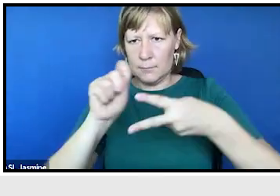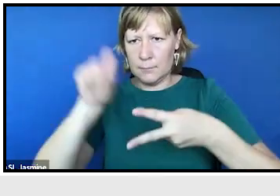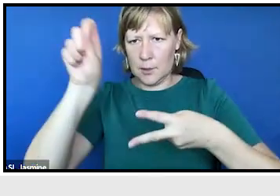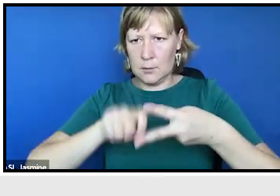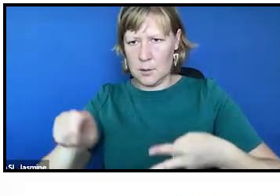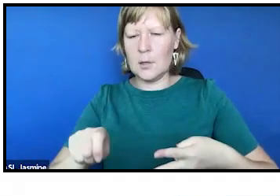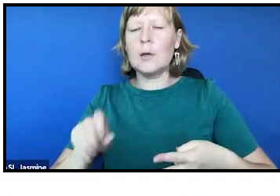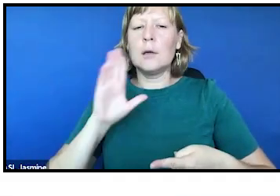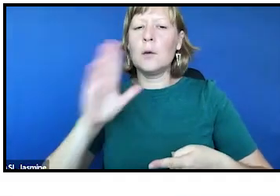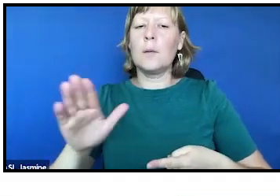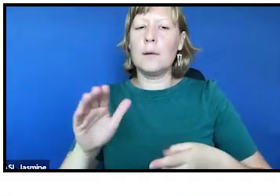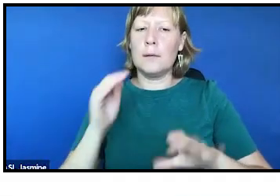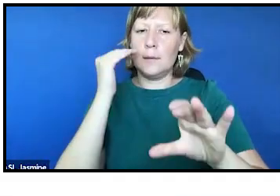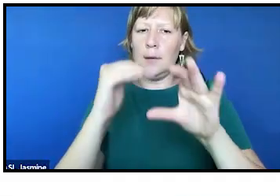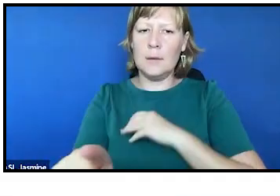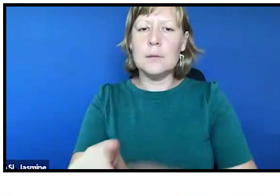know.